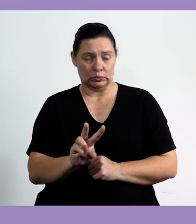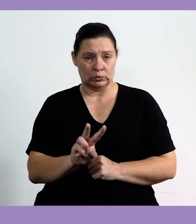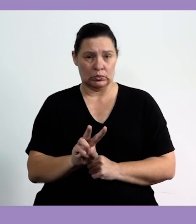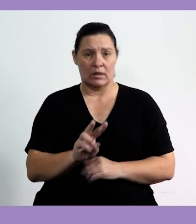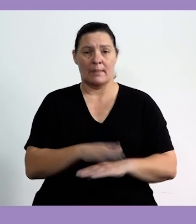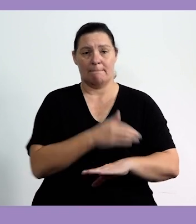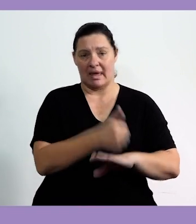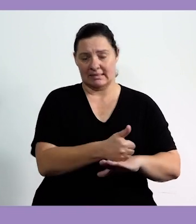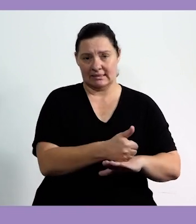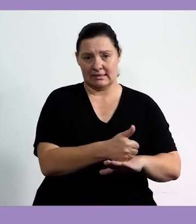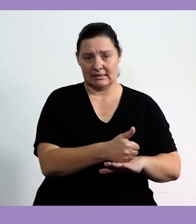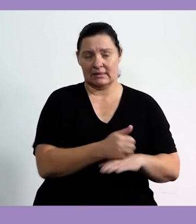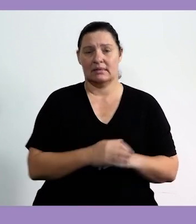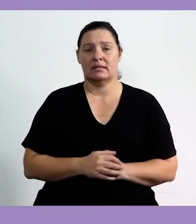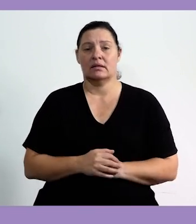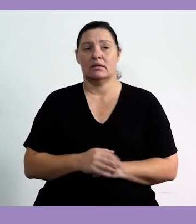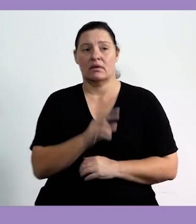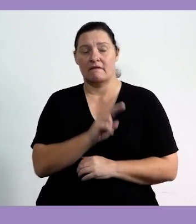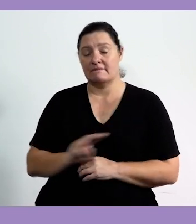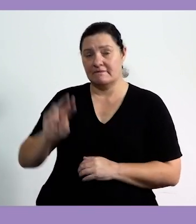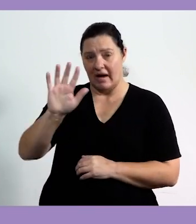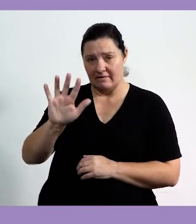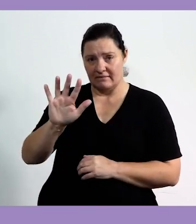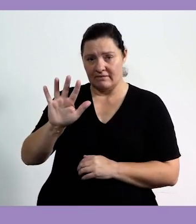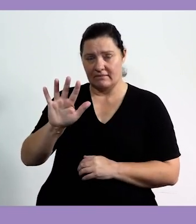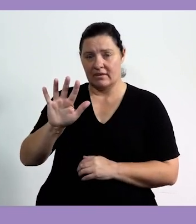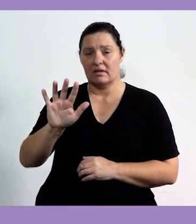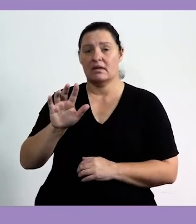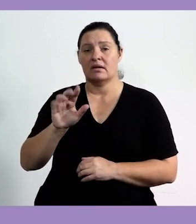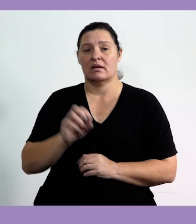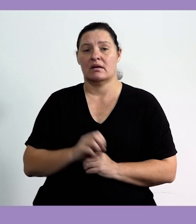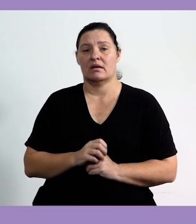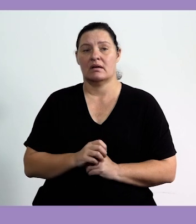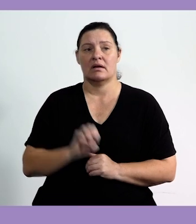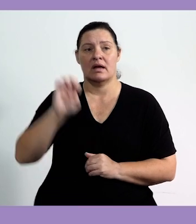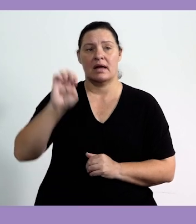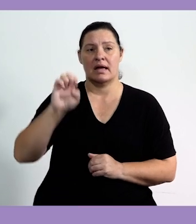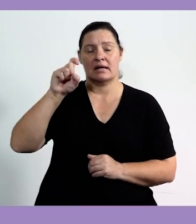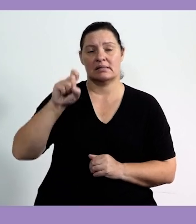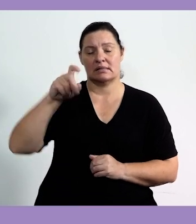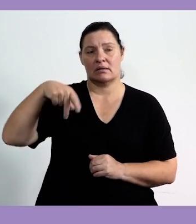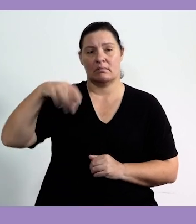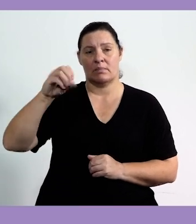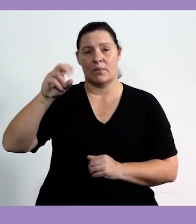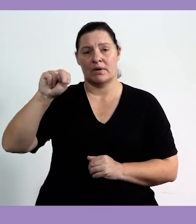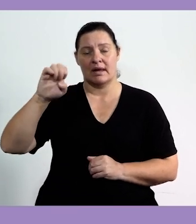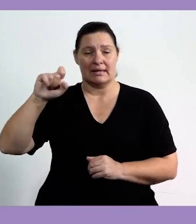2 is the base and the 5 is called an